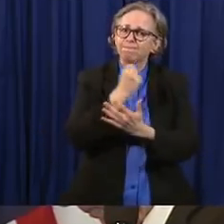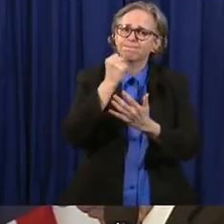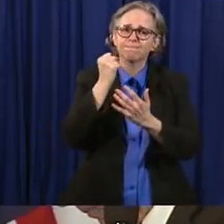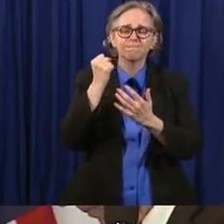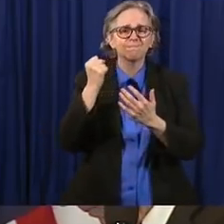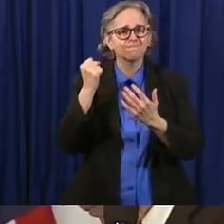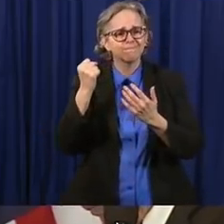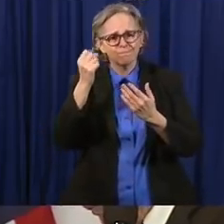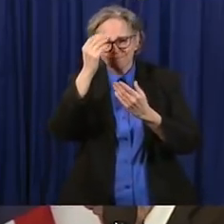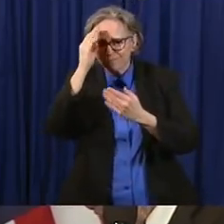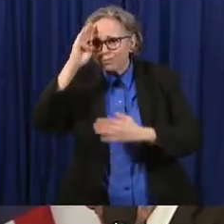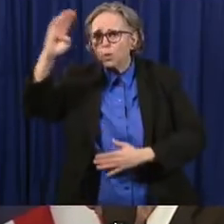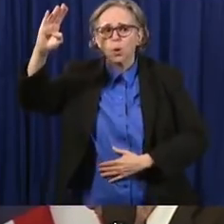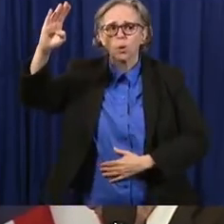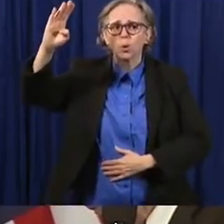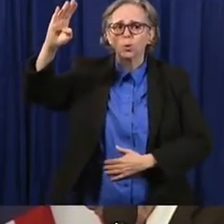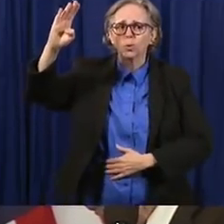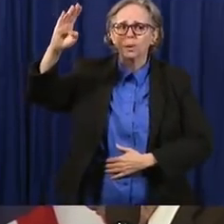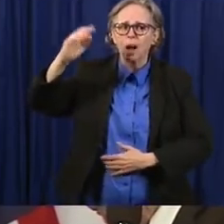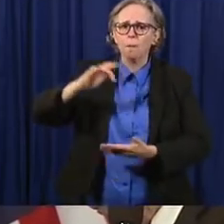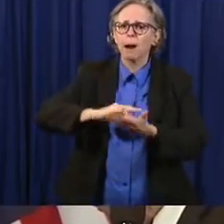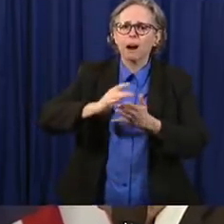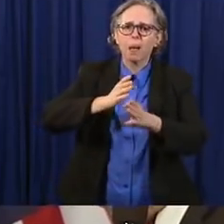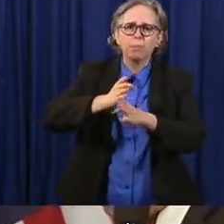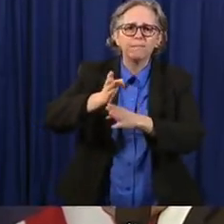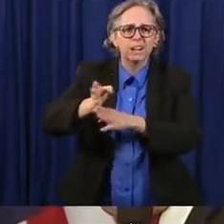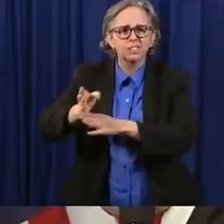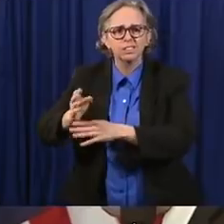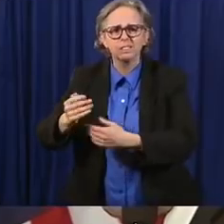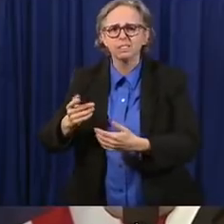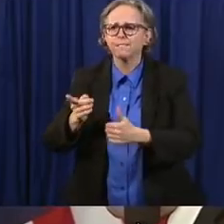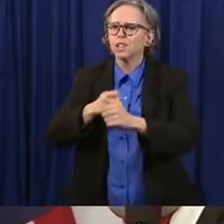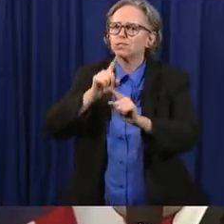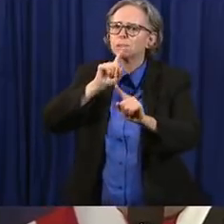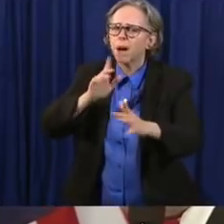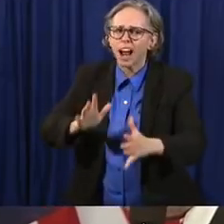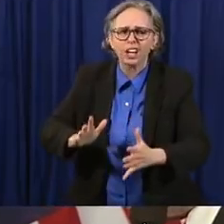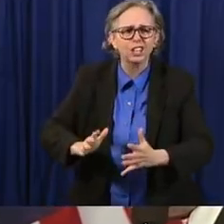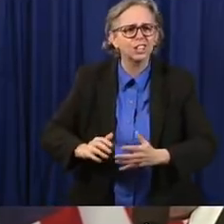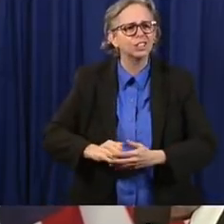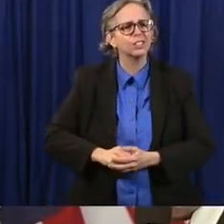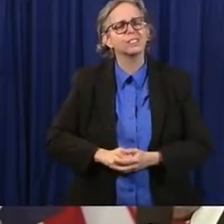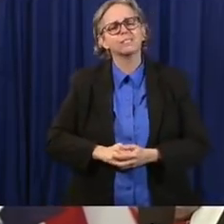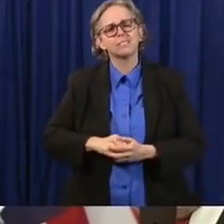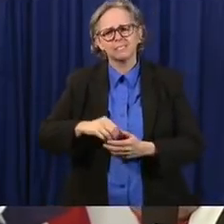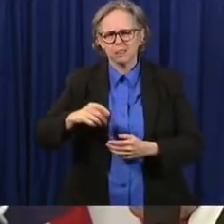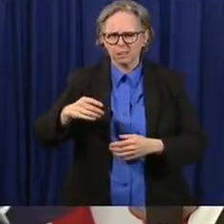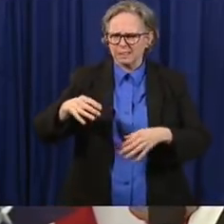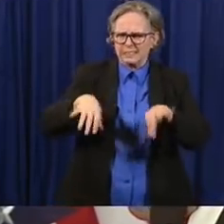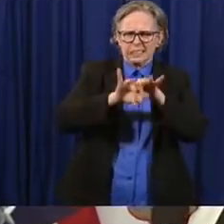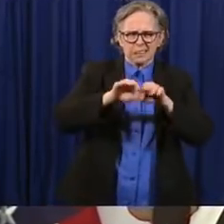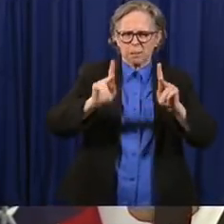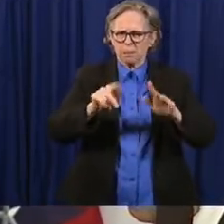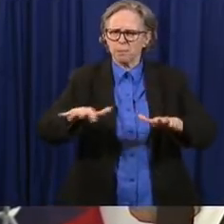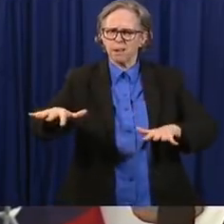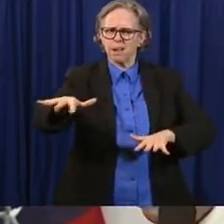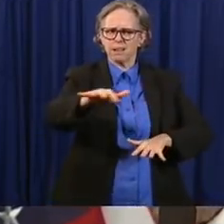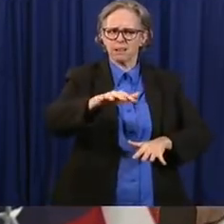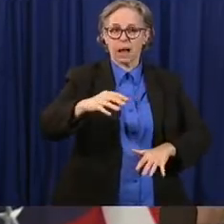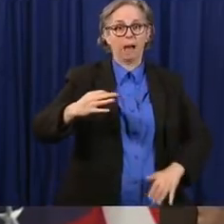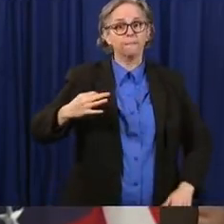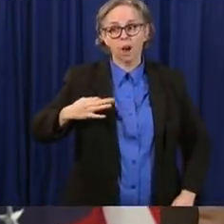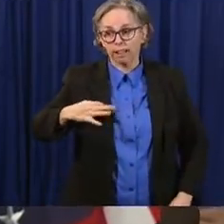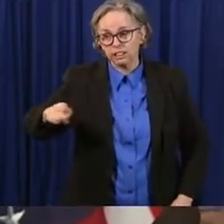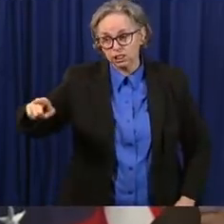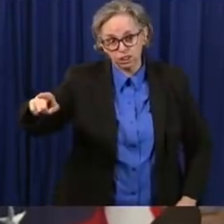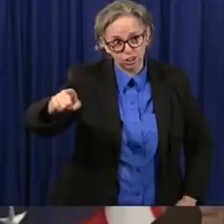our medical professionals, first responders, essential personnel, and volunteers. You are